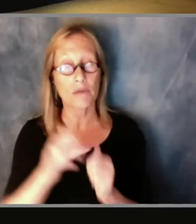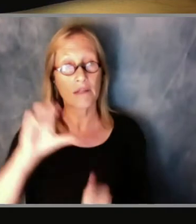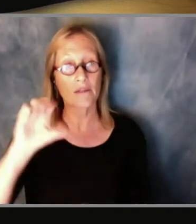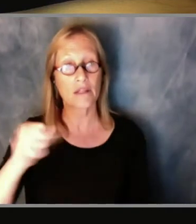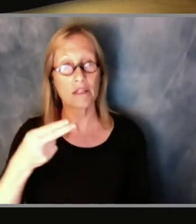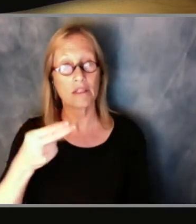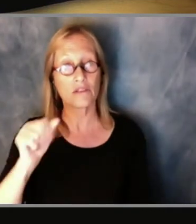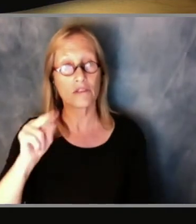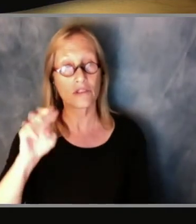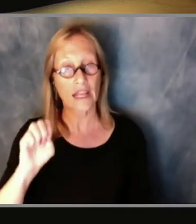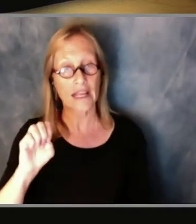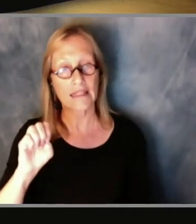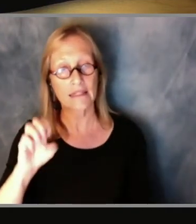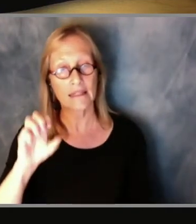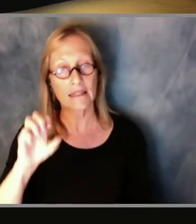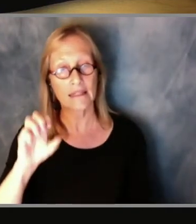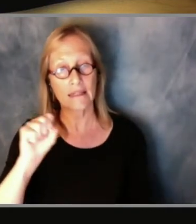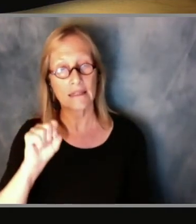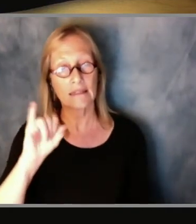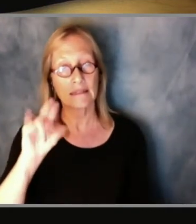Sinensi.